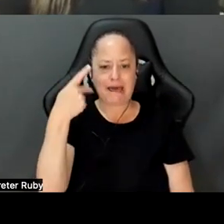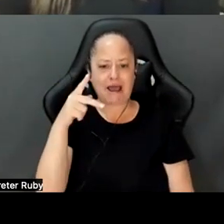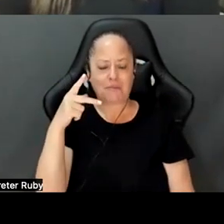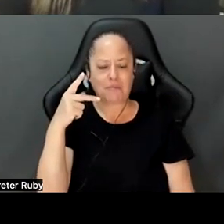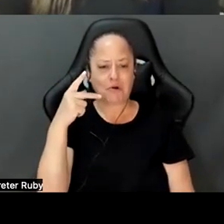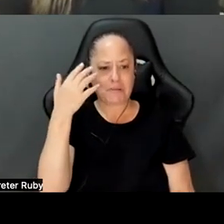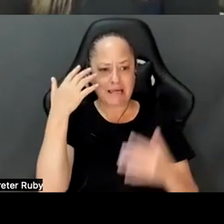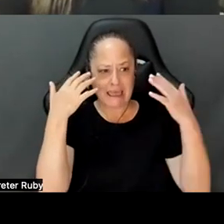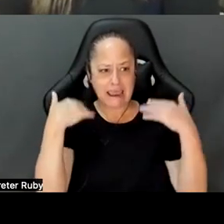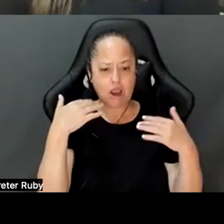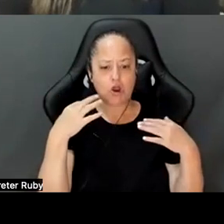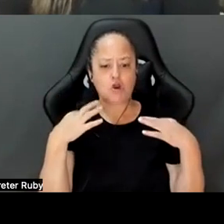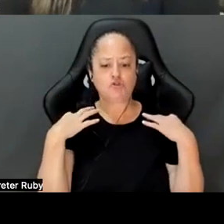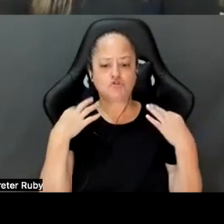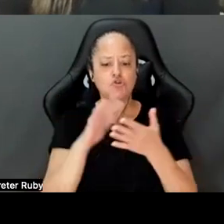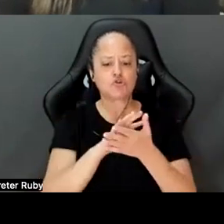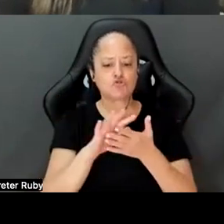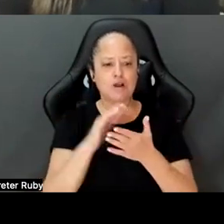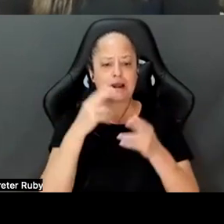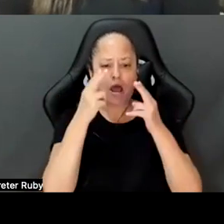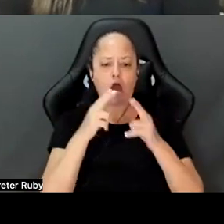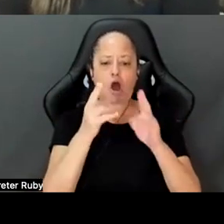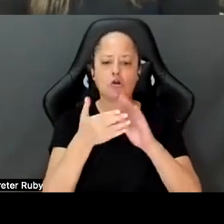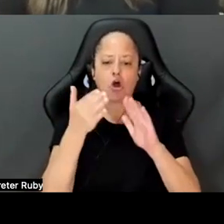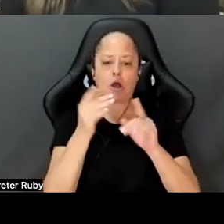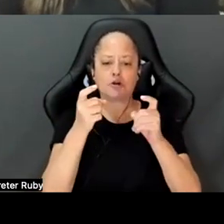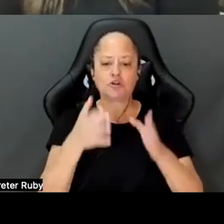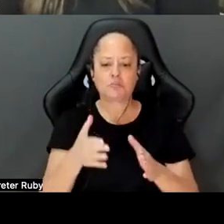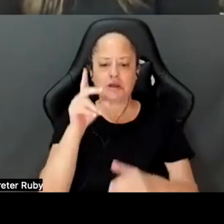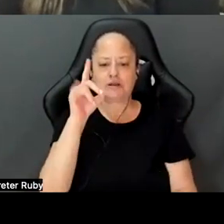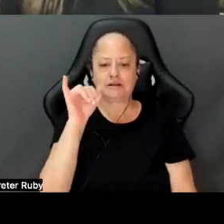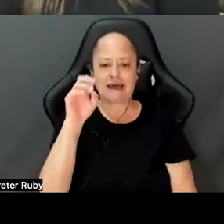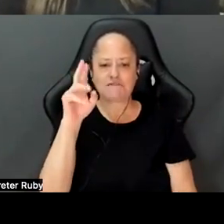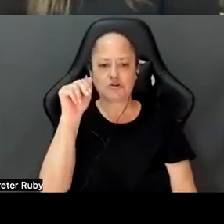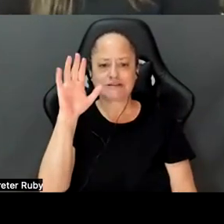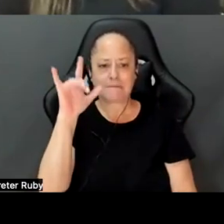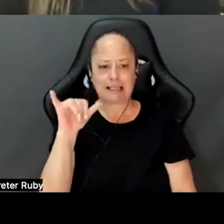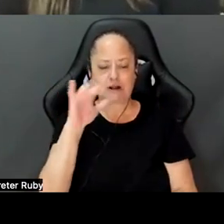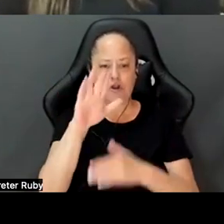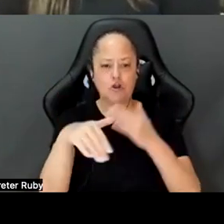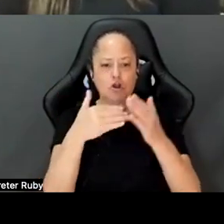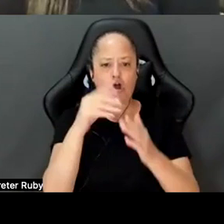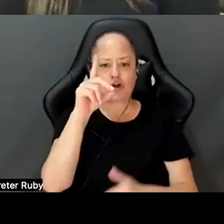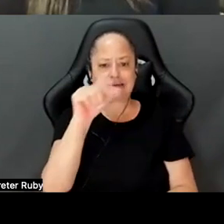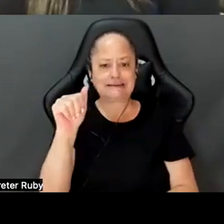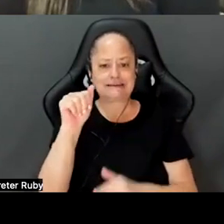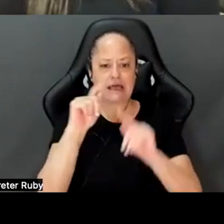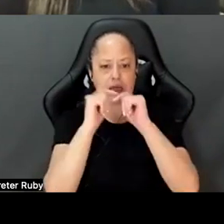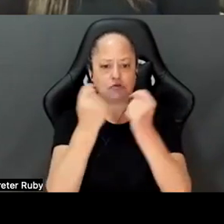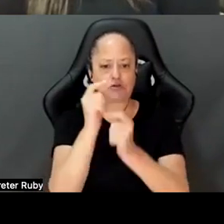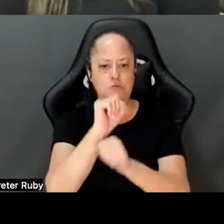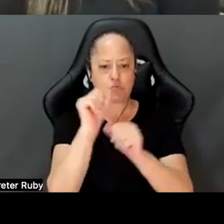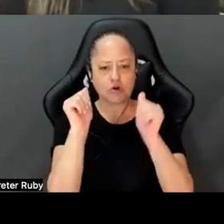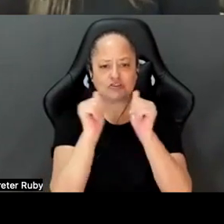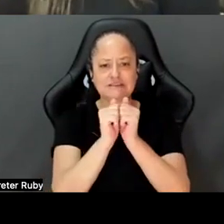shirt. And I have the honor of being the operations manager at Diversability, where our entirely disabled team works